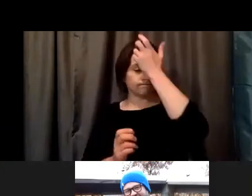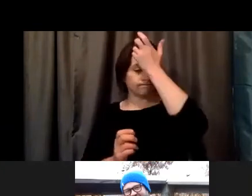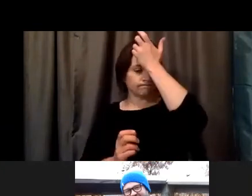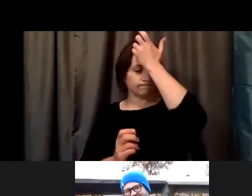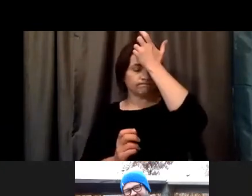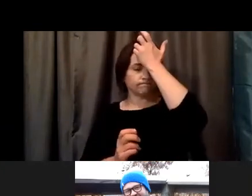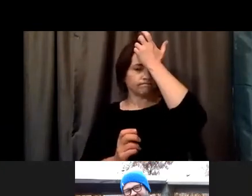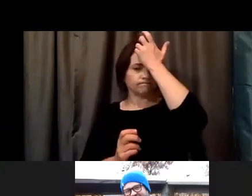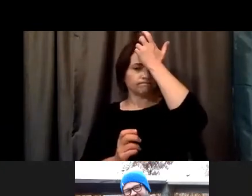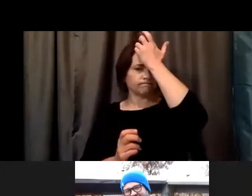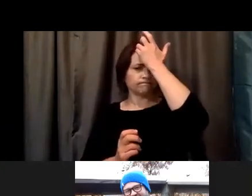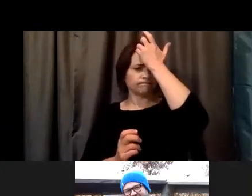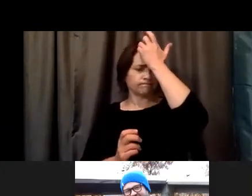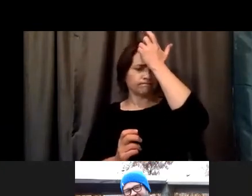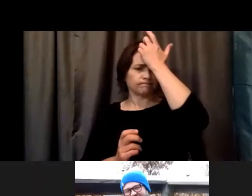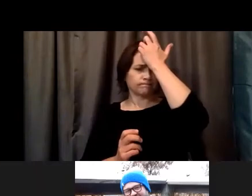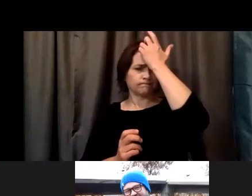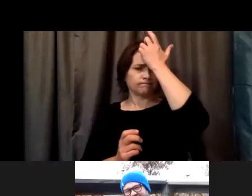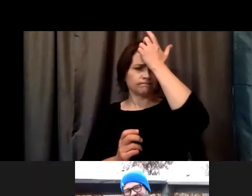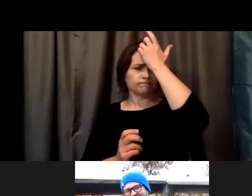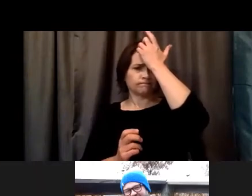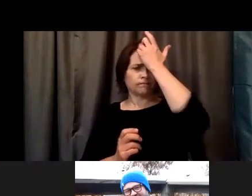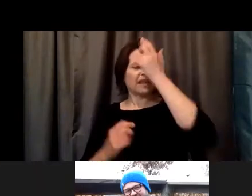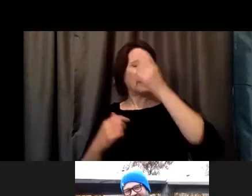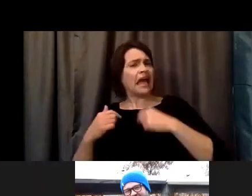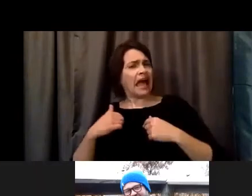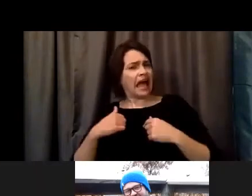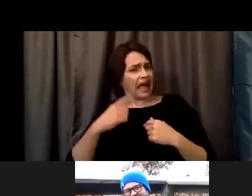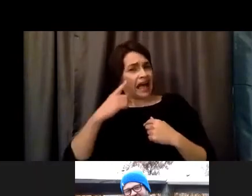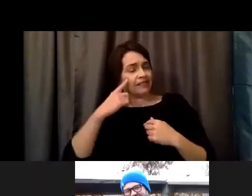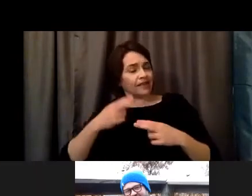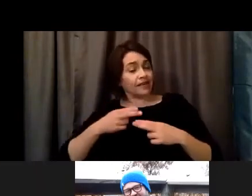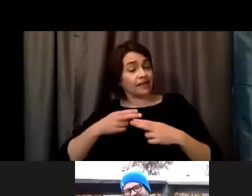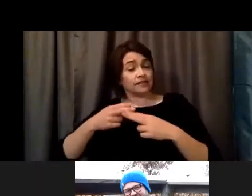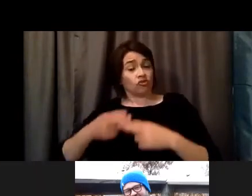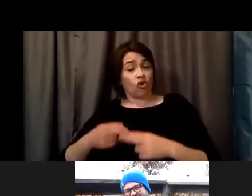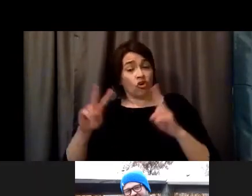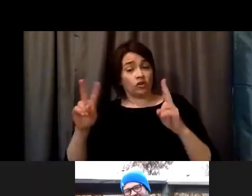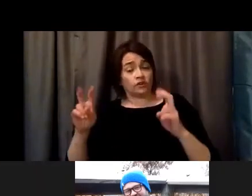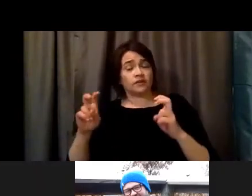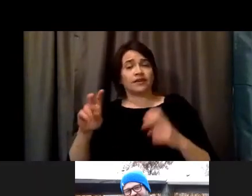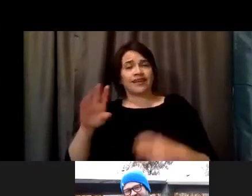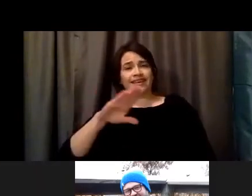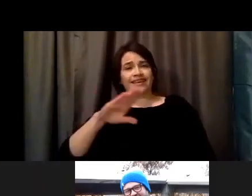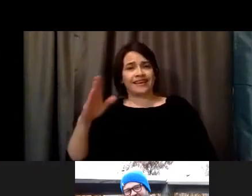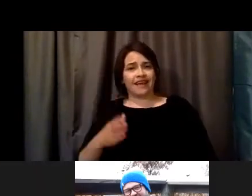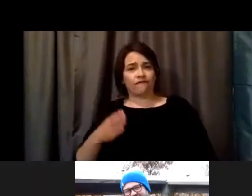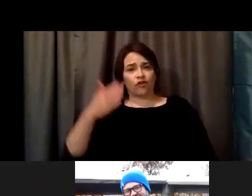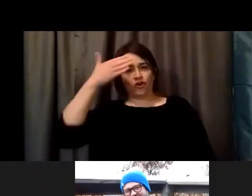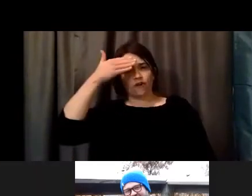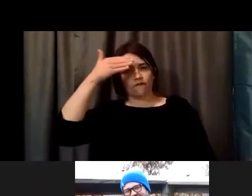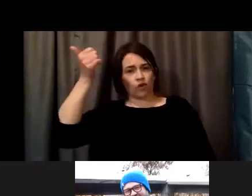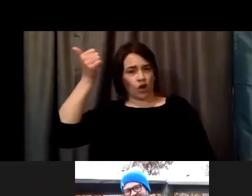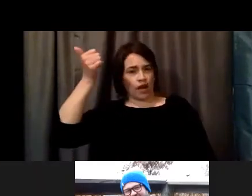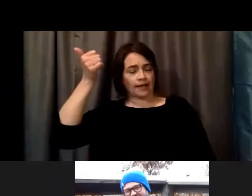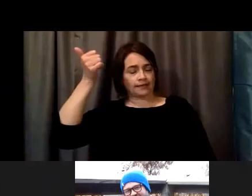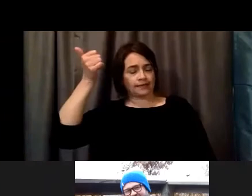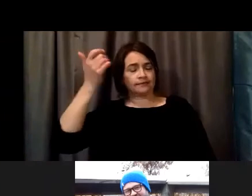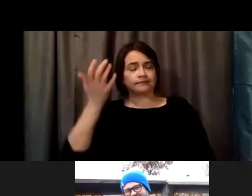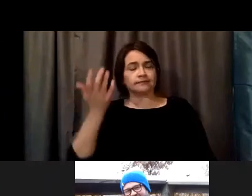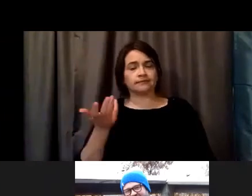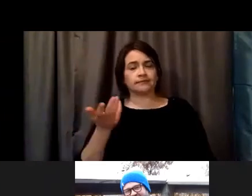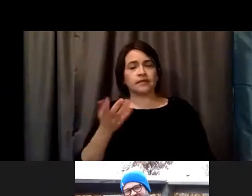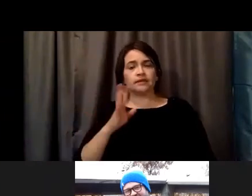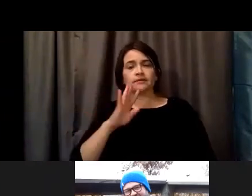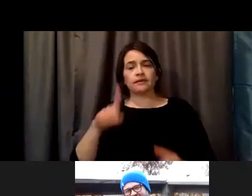I think it's called Never Forget, which talks about the journey of the